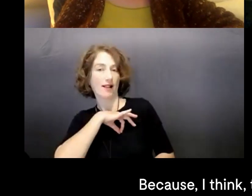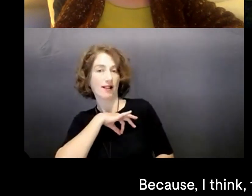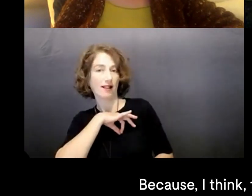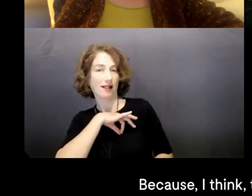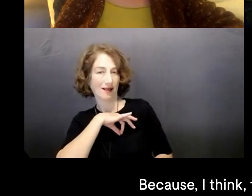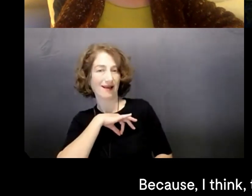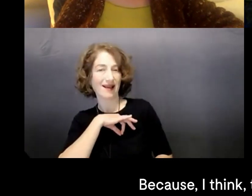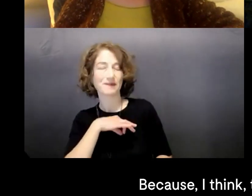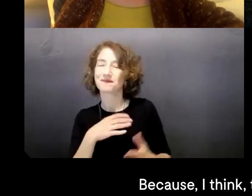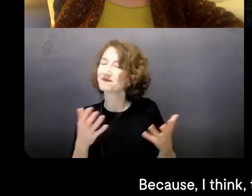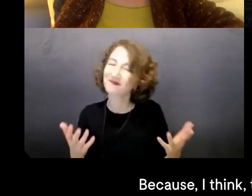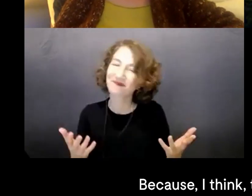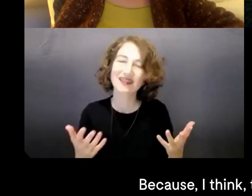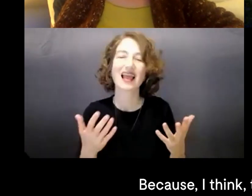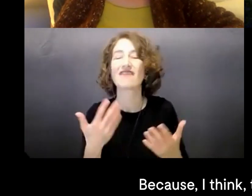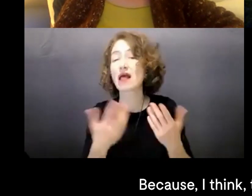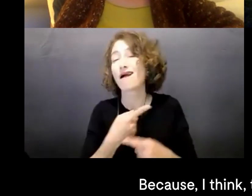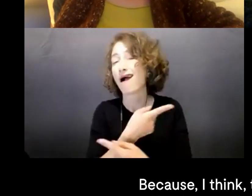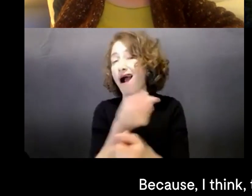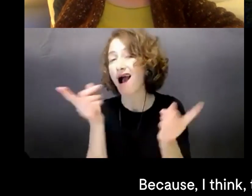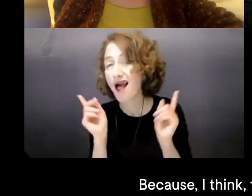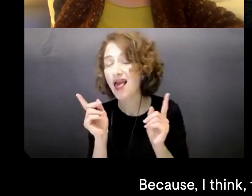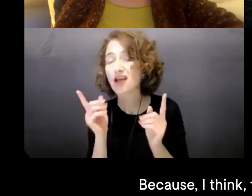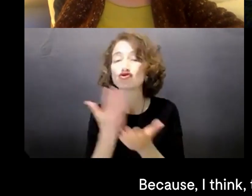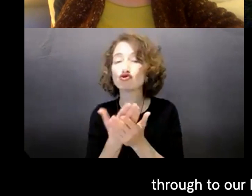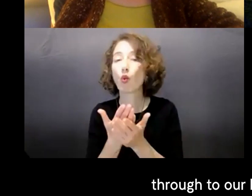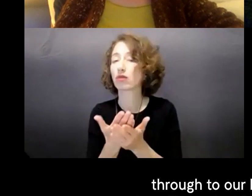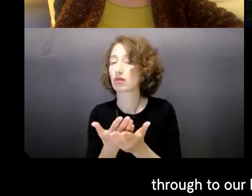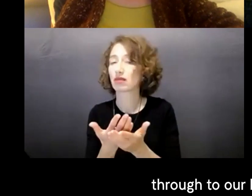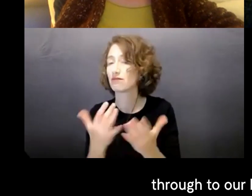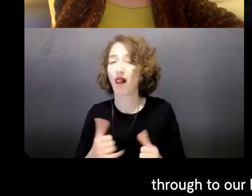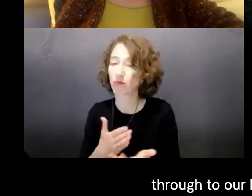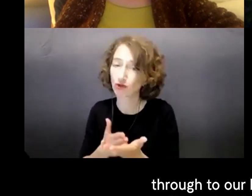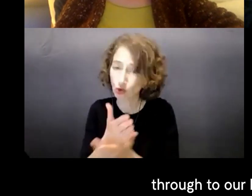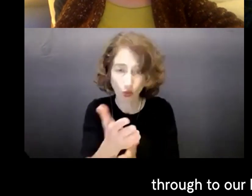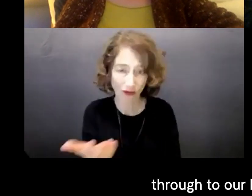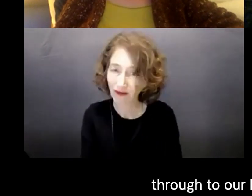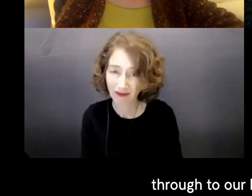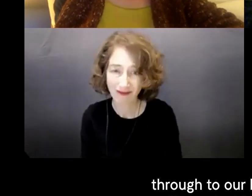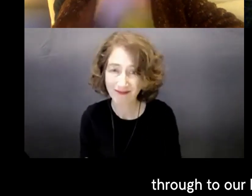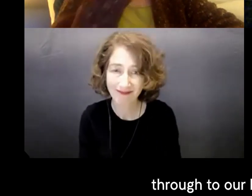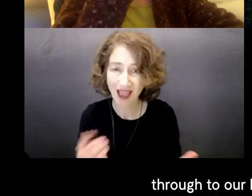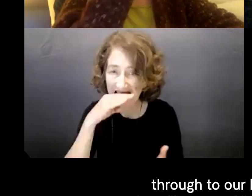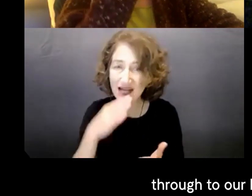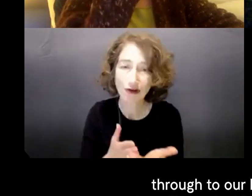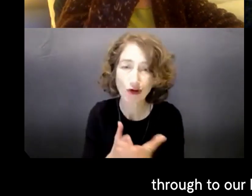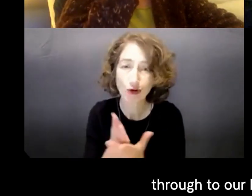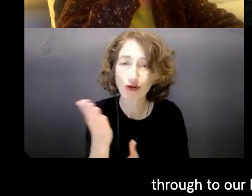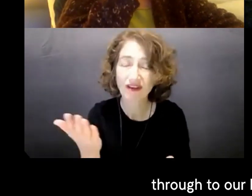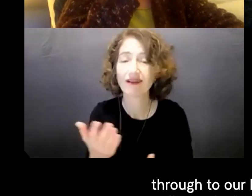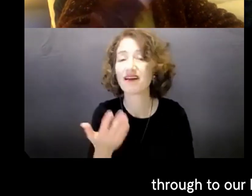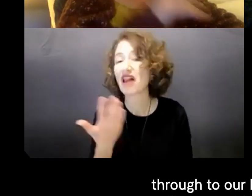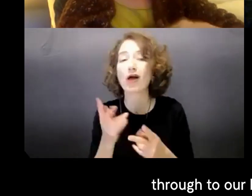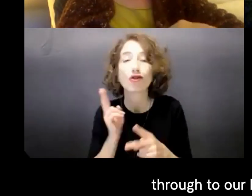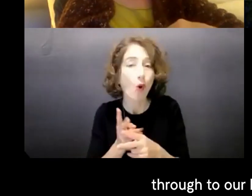very specific that maybe all of us went through our life, but often maybe still now, is